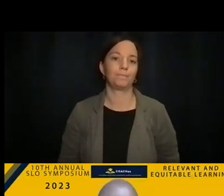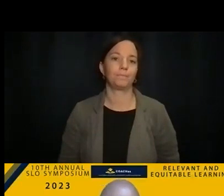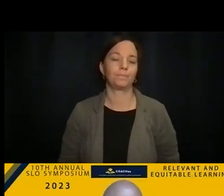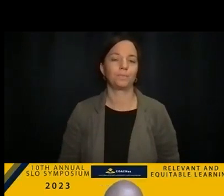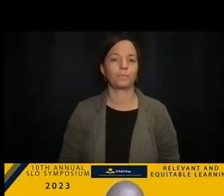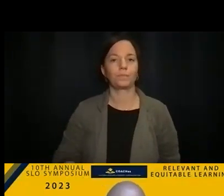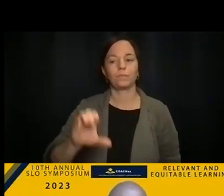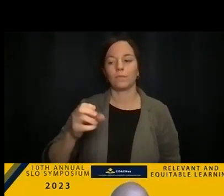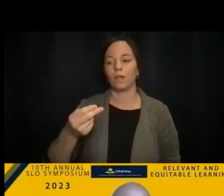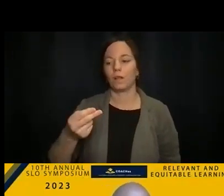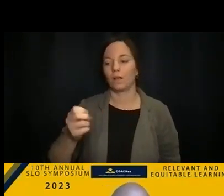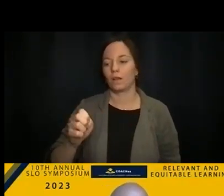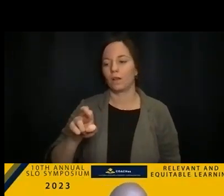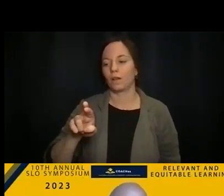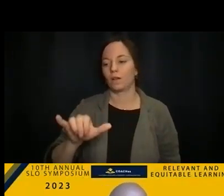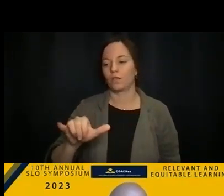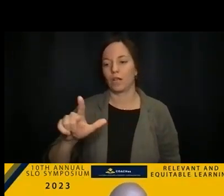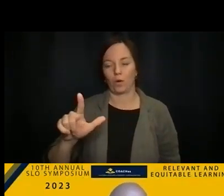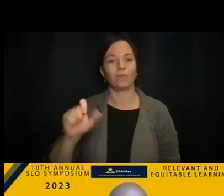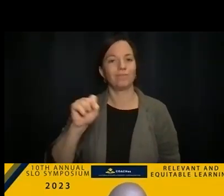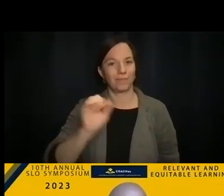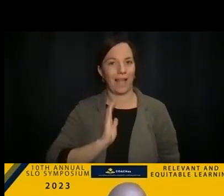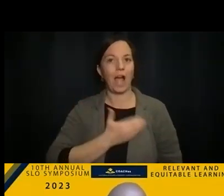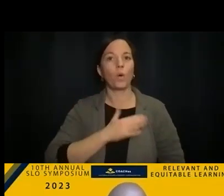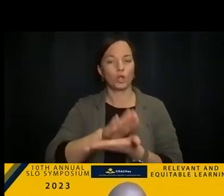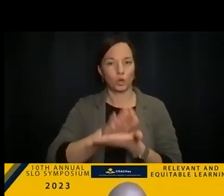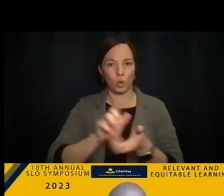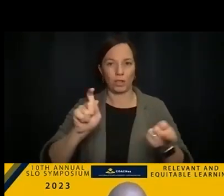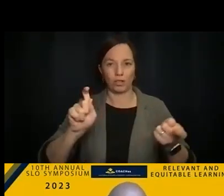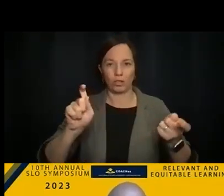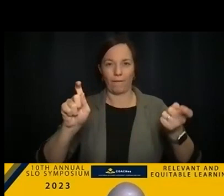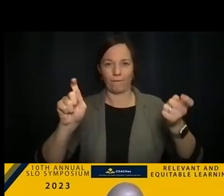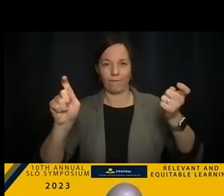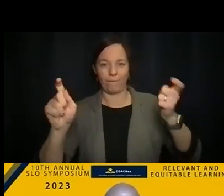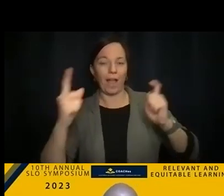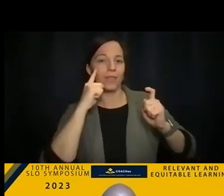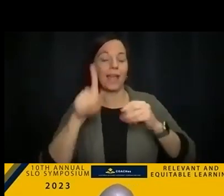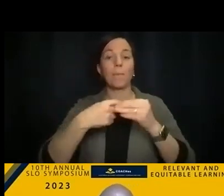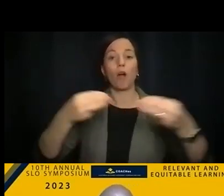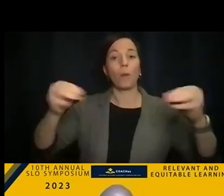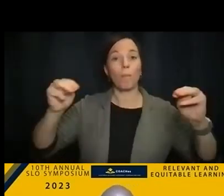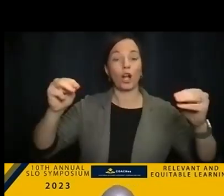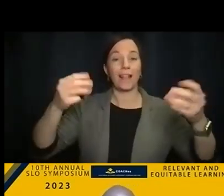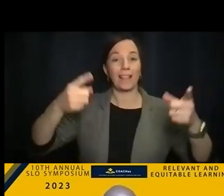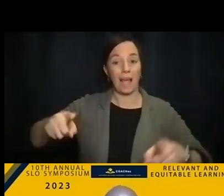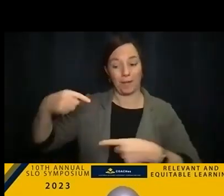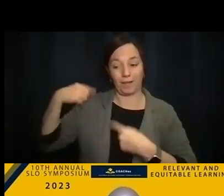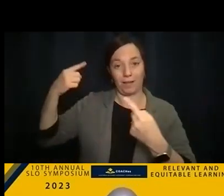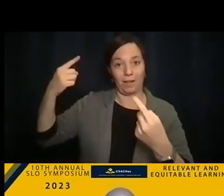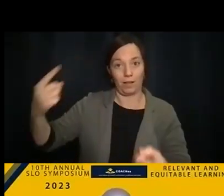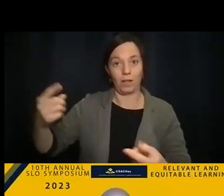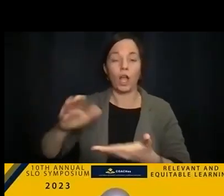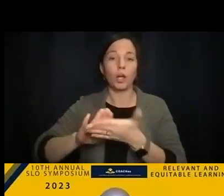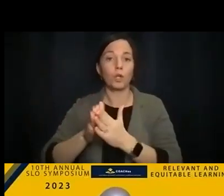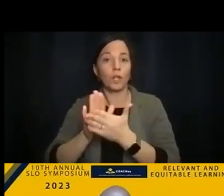Our institutions have been shifting. I think as you think about the marketing that occurs in our system, it's always just been the community colleges can do